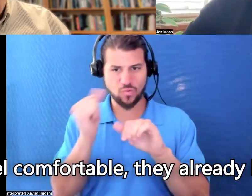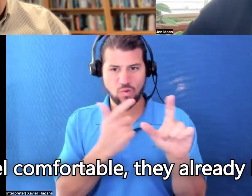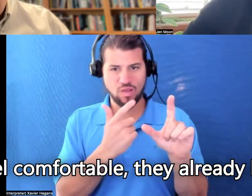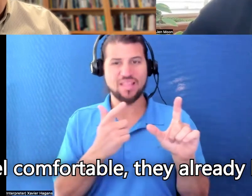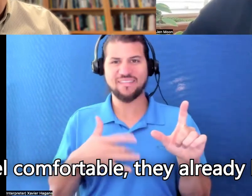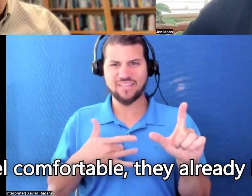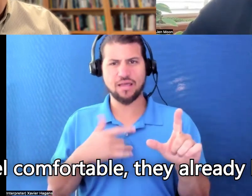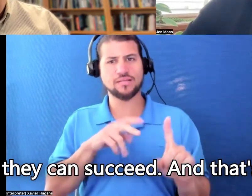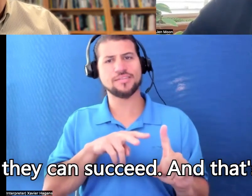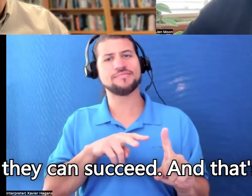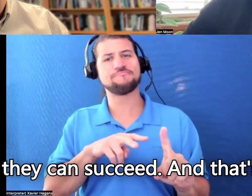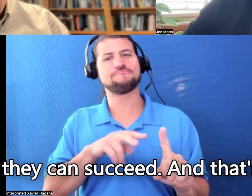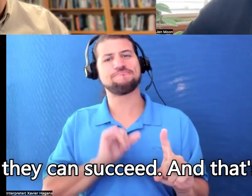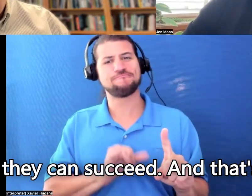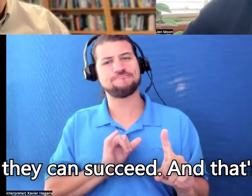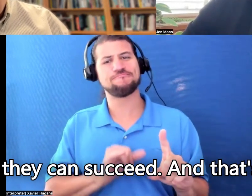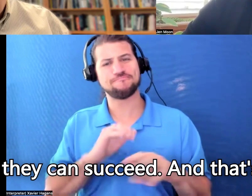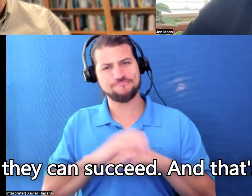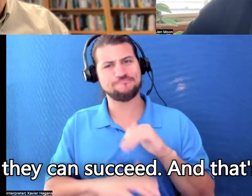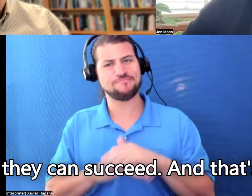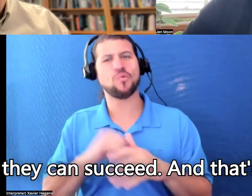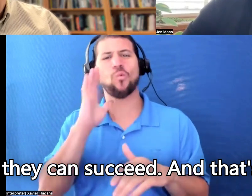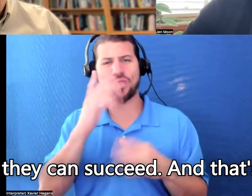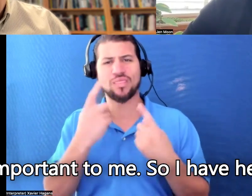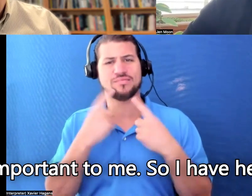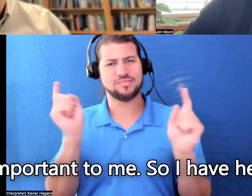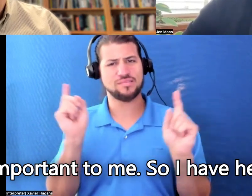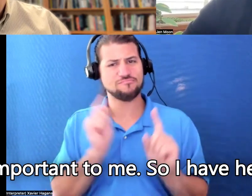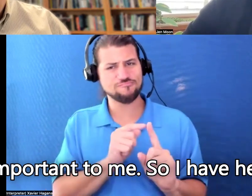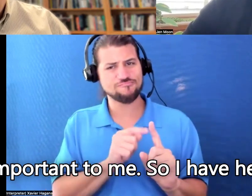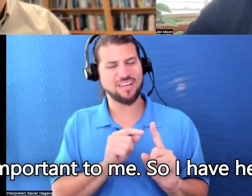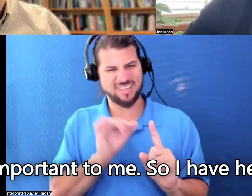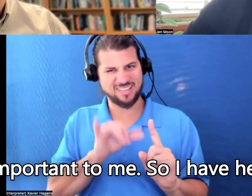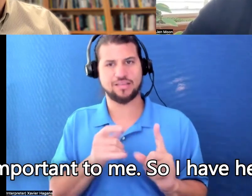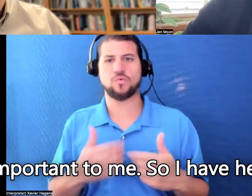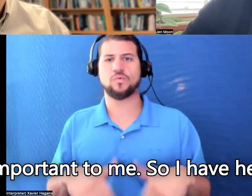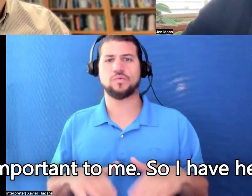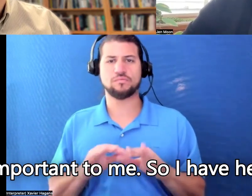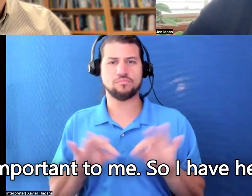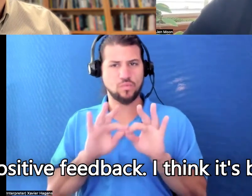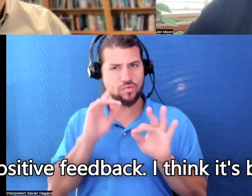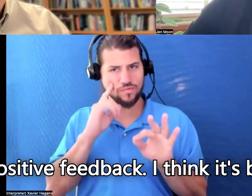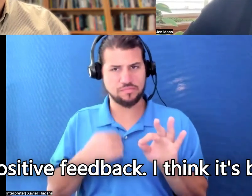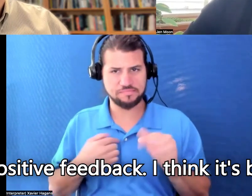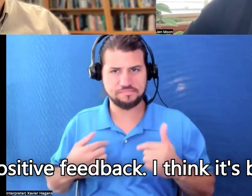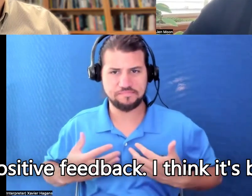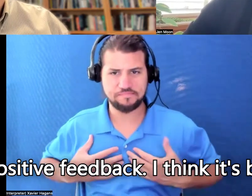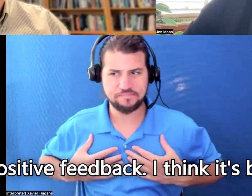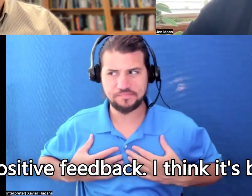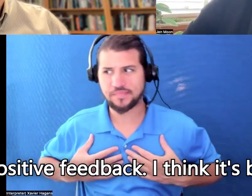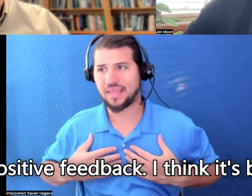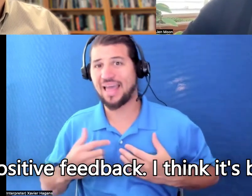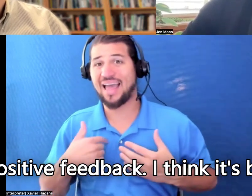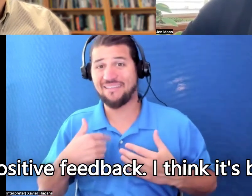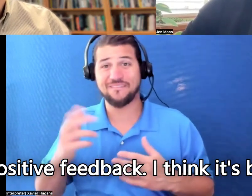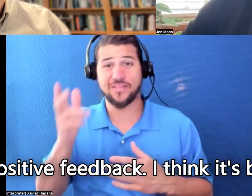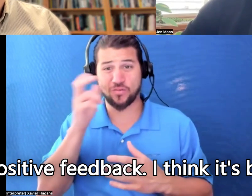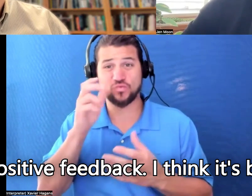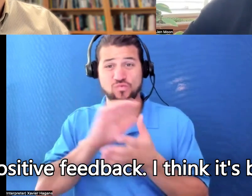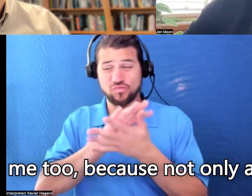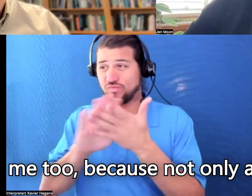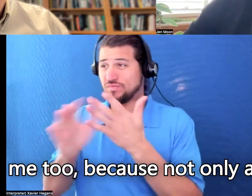know that they can succeed. And that's really important to me. So I have heard that positive feedback. I think